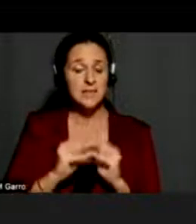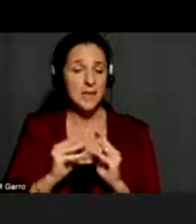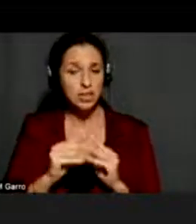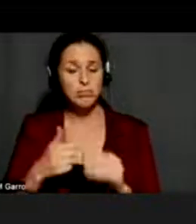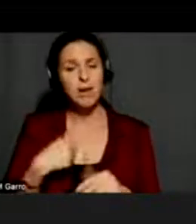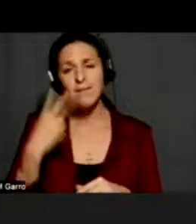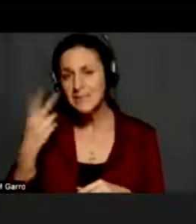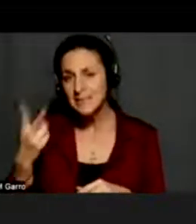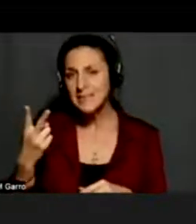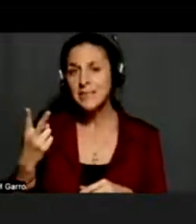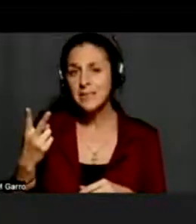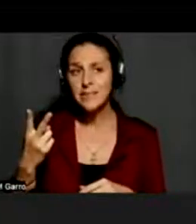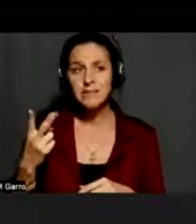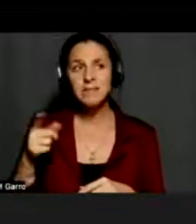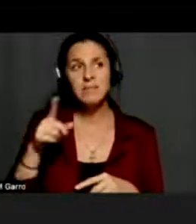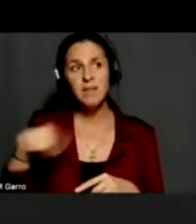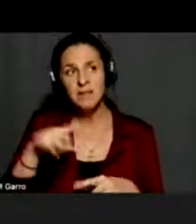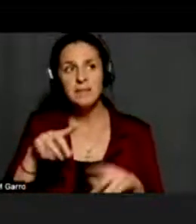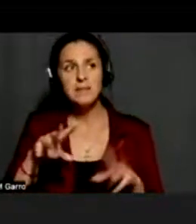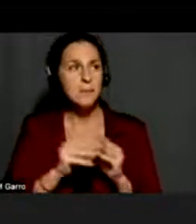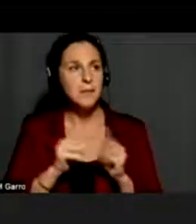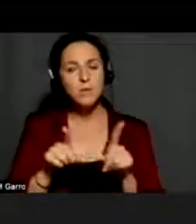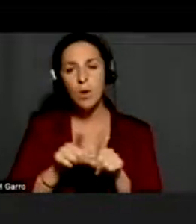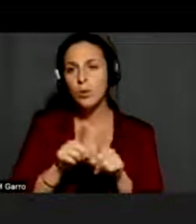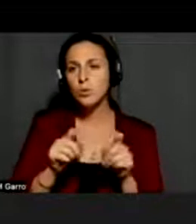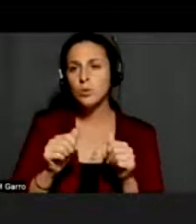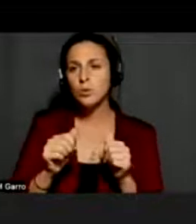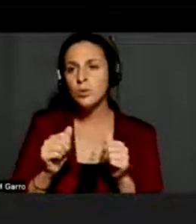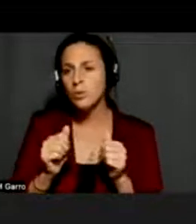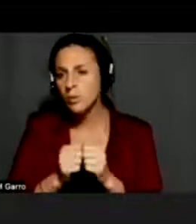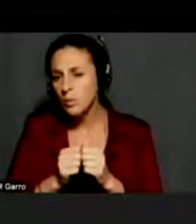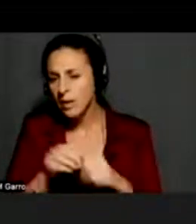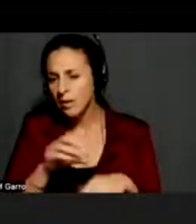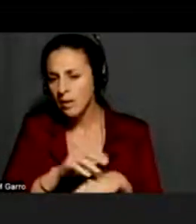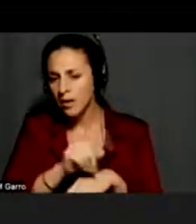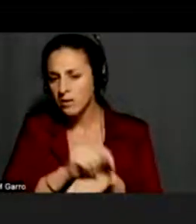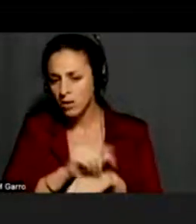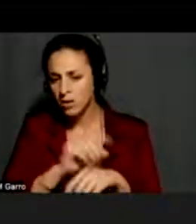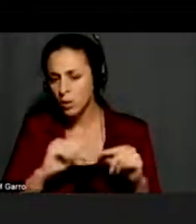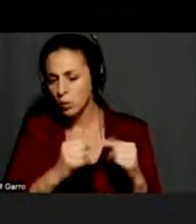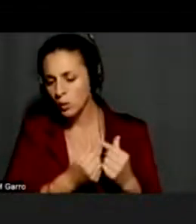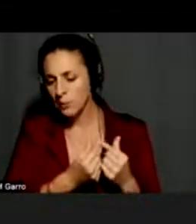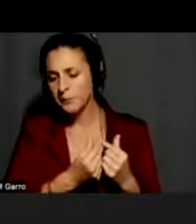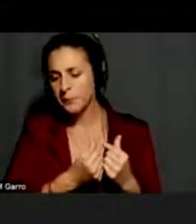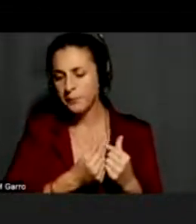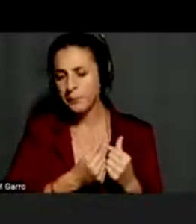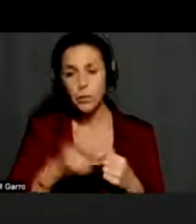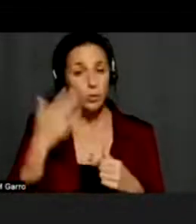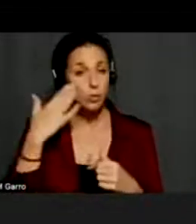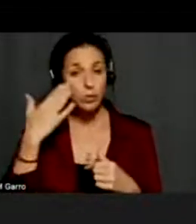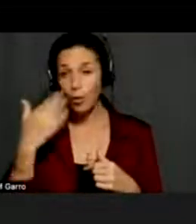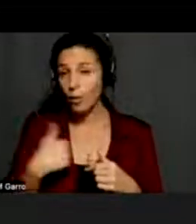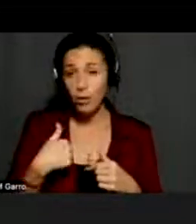these meetings also with the Noguera Consulting Group. And, I